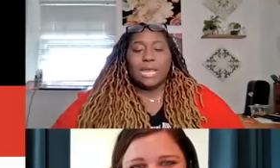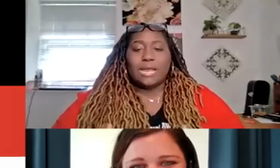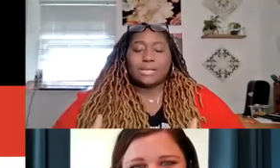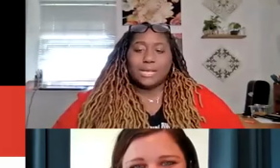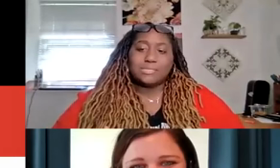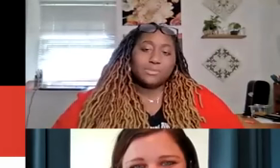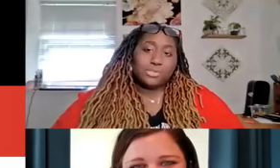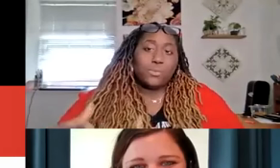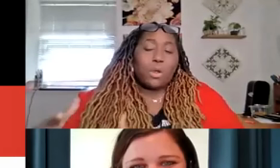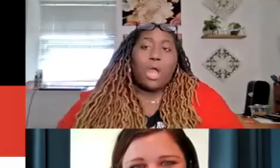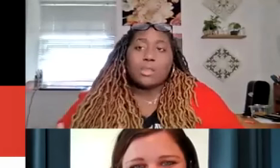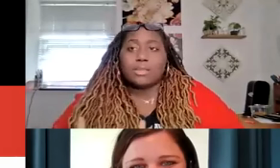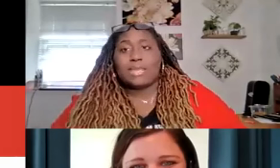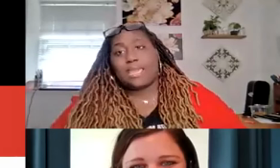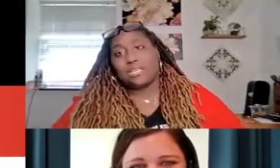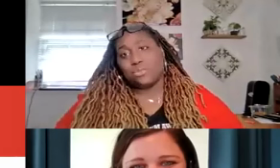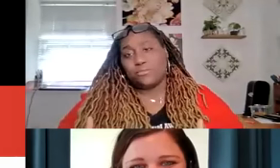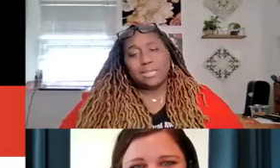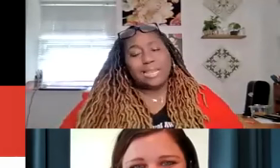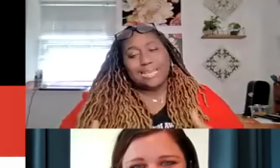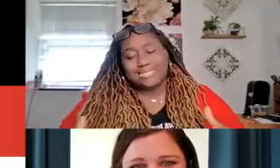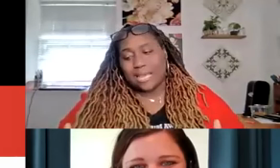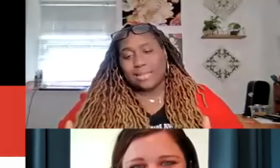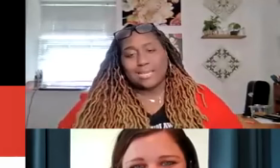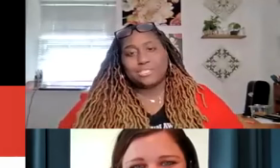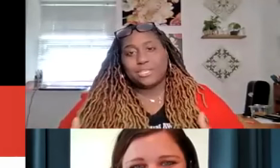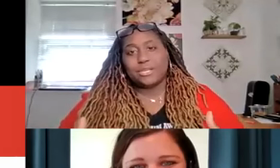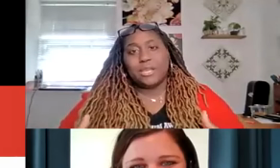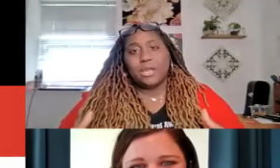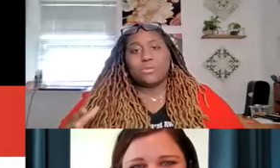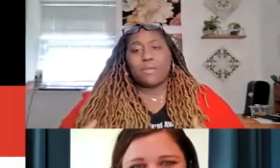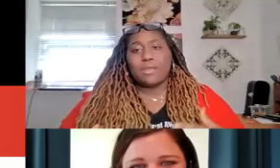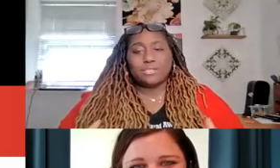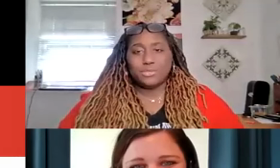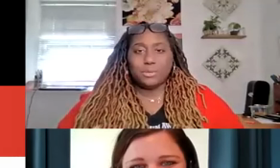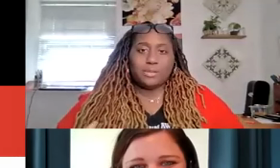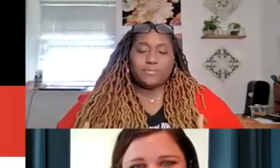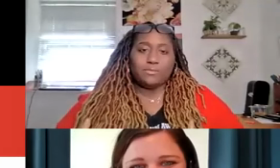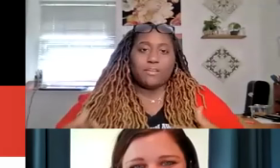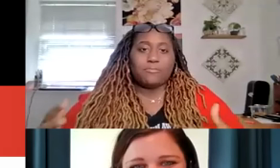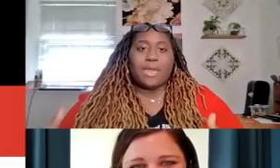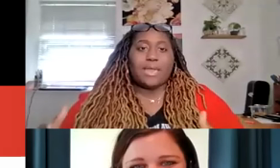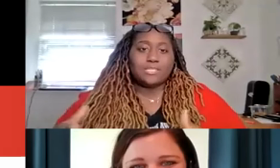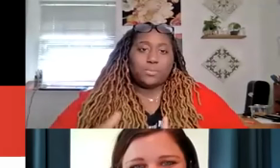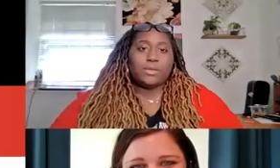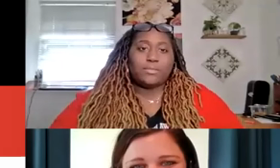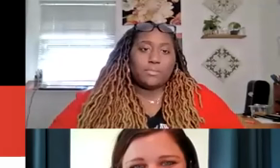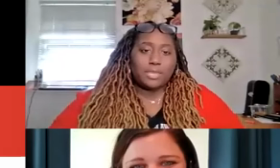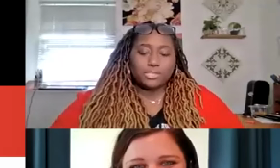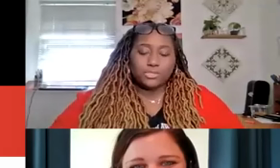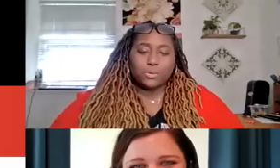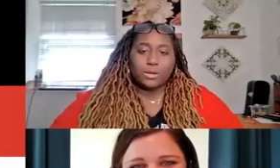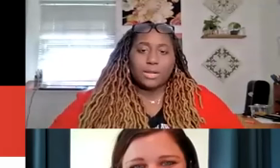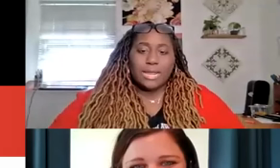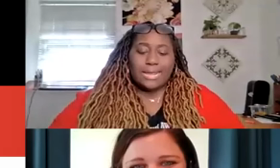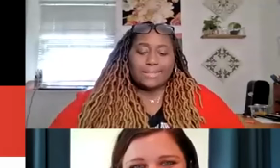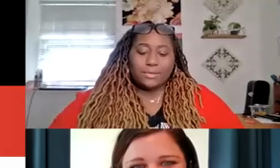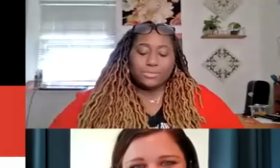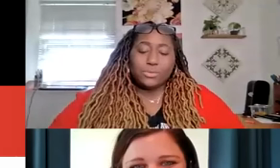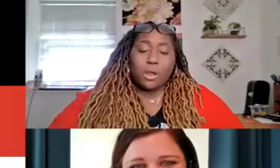recruit customers who were unengaged. We realized that last year, we ran into a bit of a rough patch with making